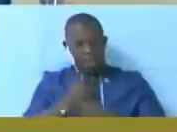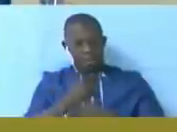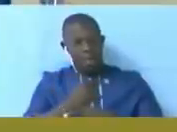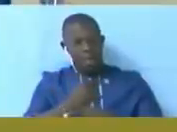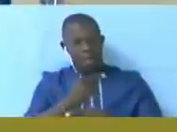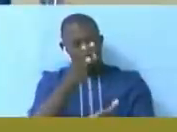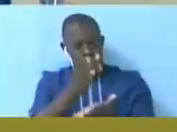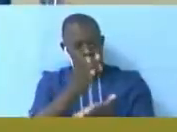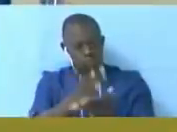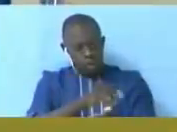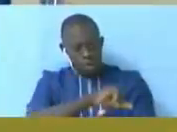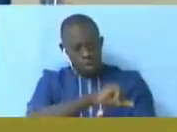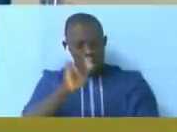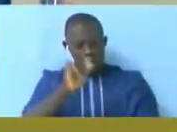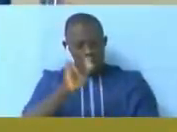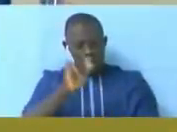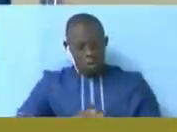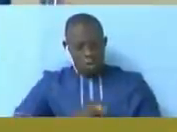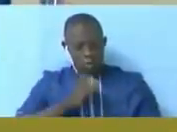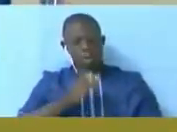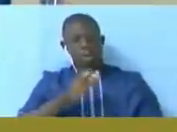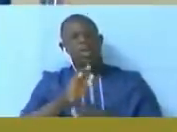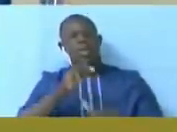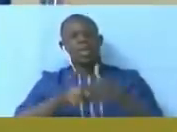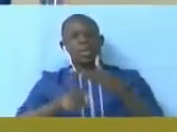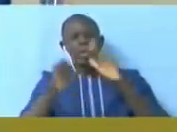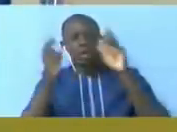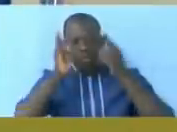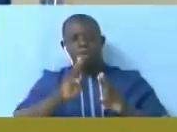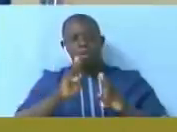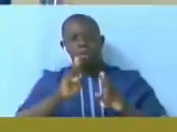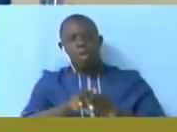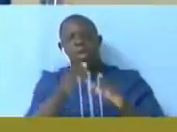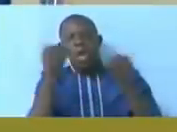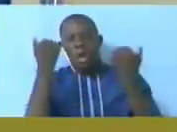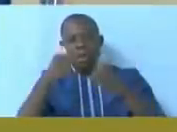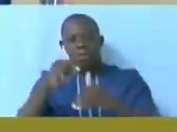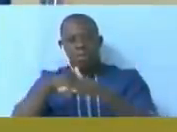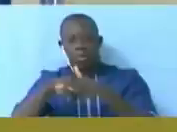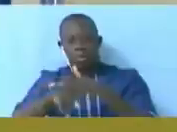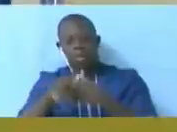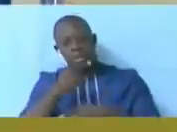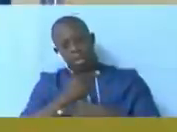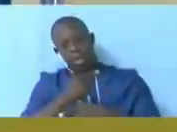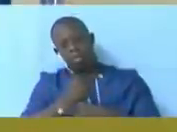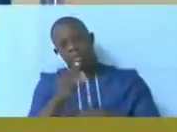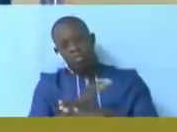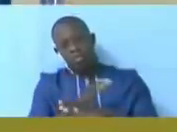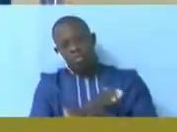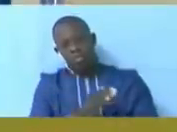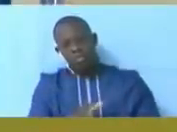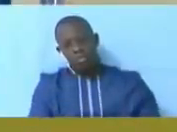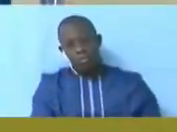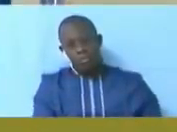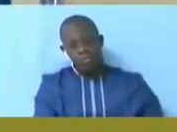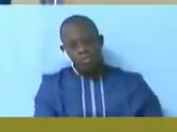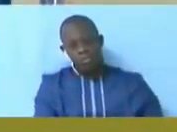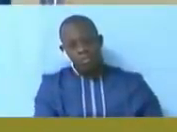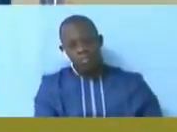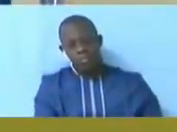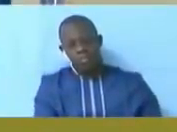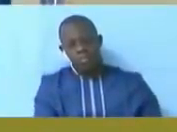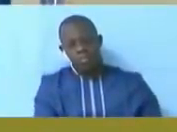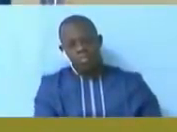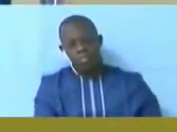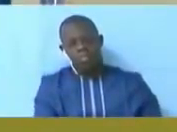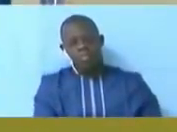kolea dal sabu e jamaa gullo ko jibe ito kontantale makura bari ala yalonte mon kontande makure kana